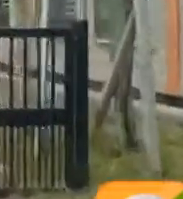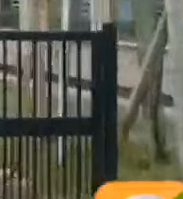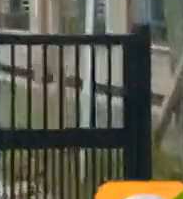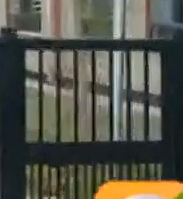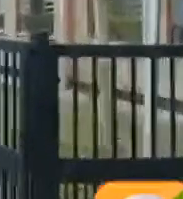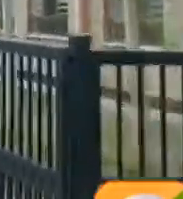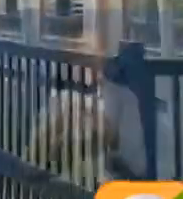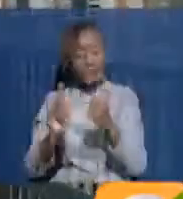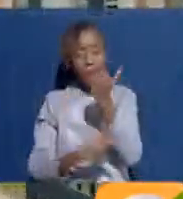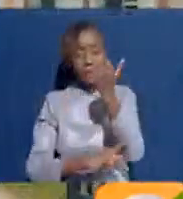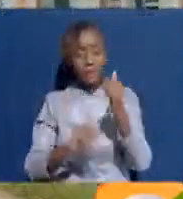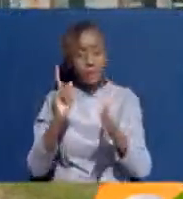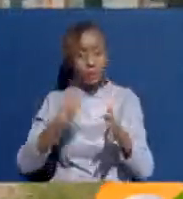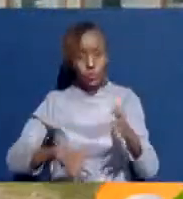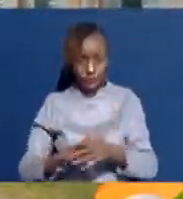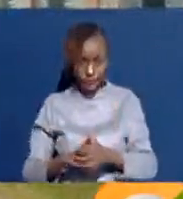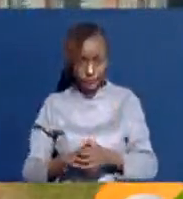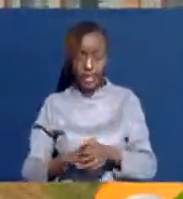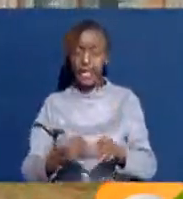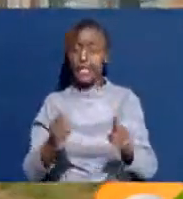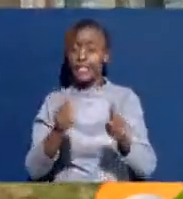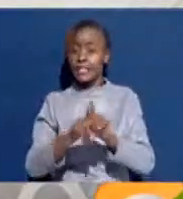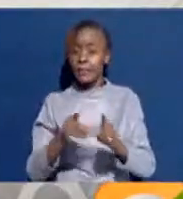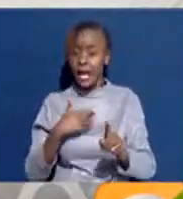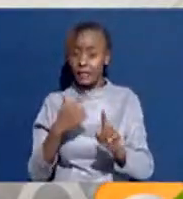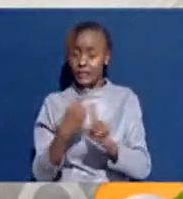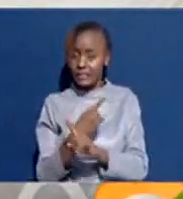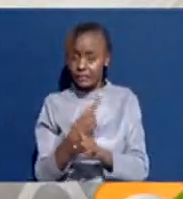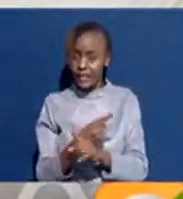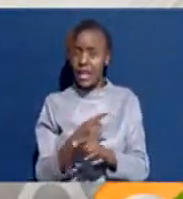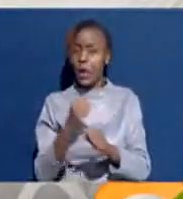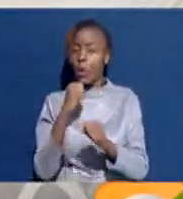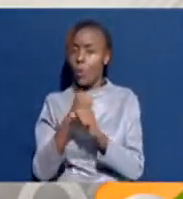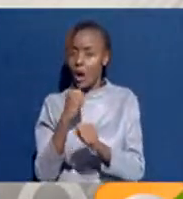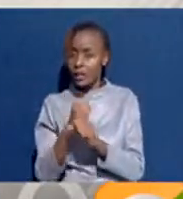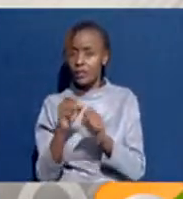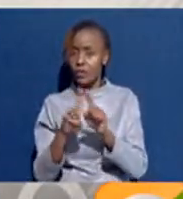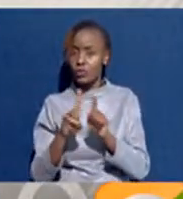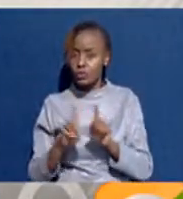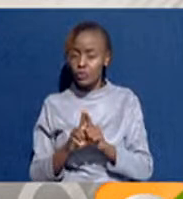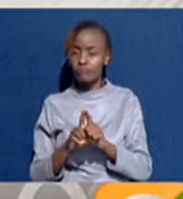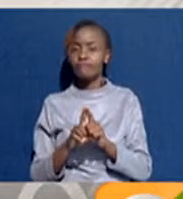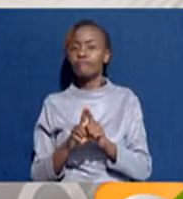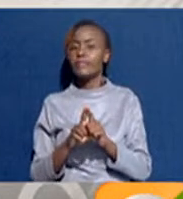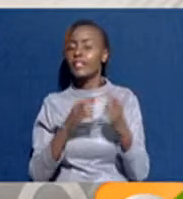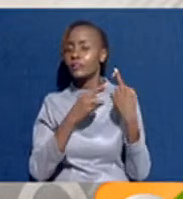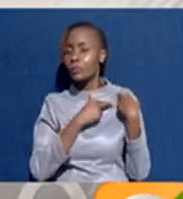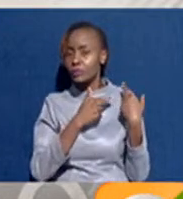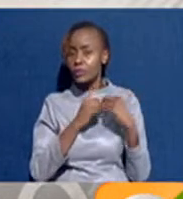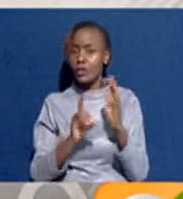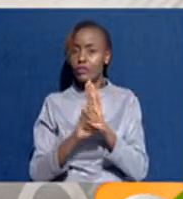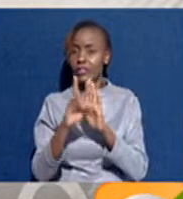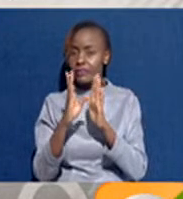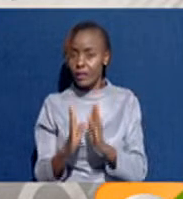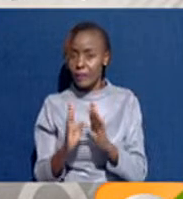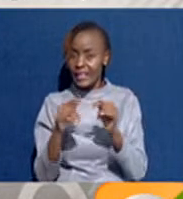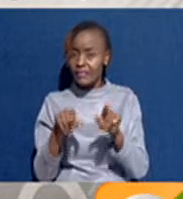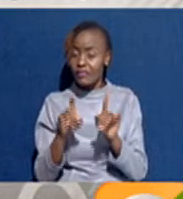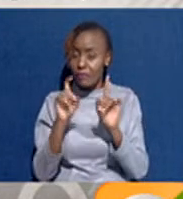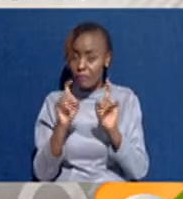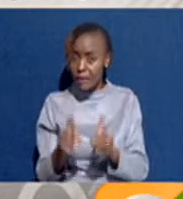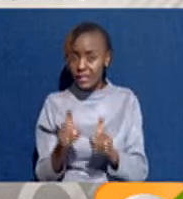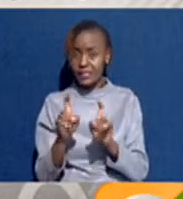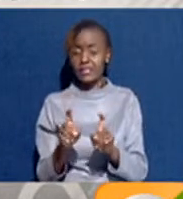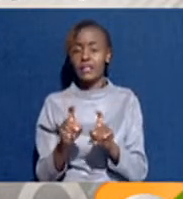It also outlines various provisions, including functions and responsibilities of developers, the obligations they must fulfill,